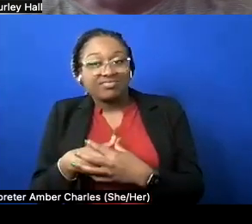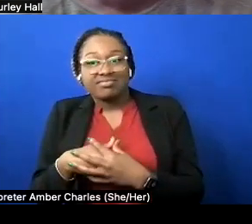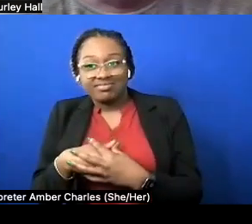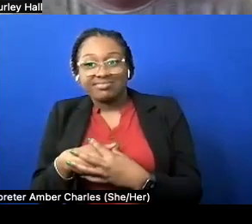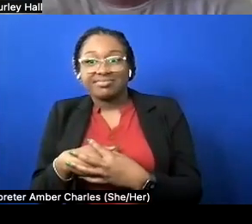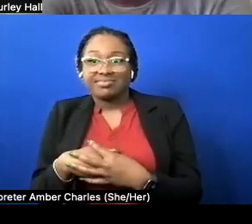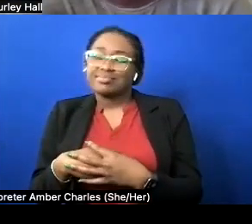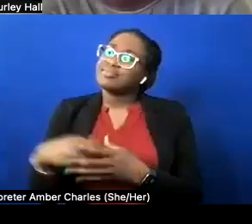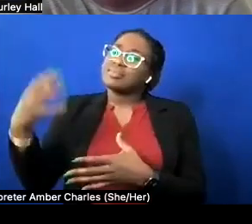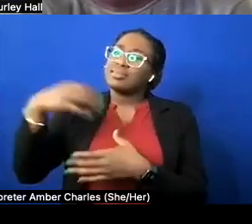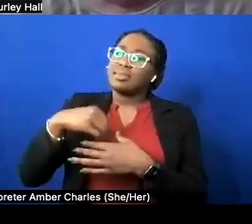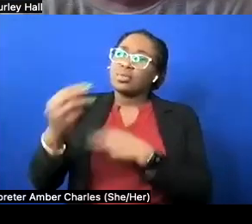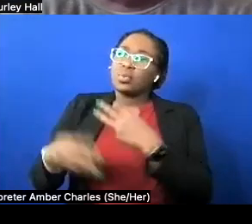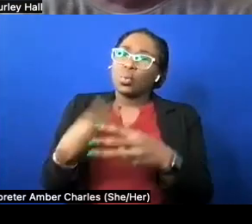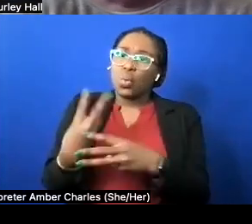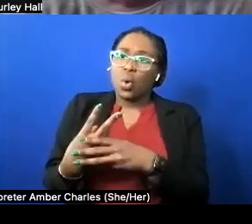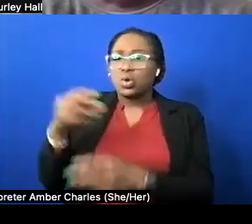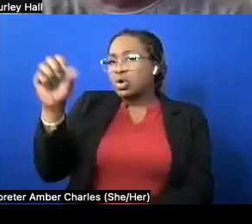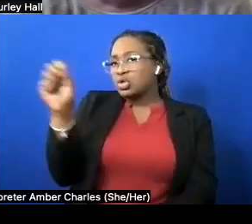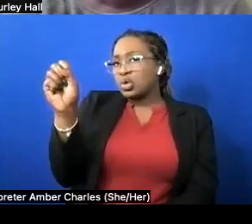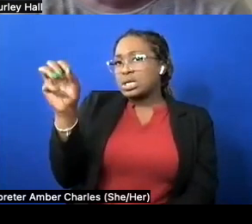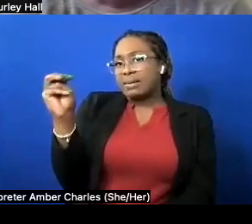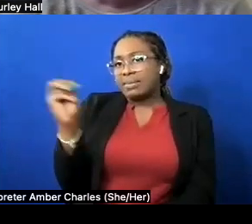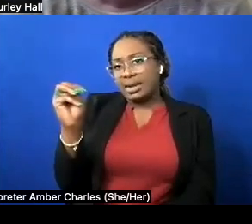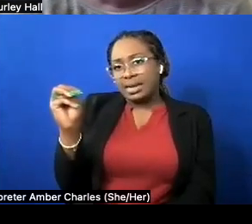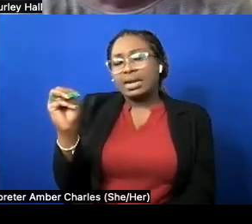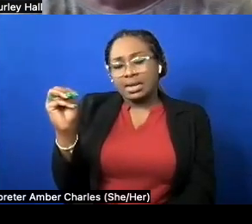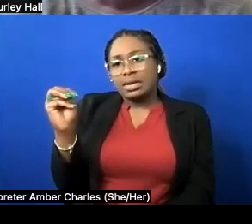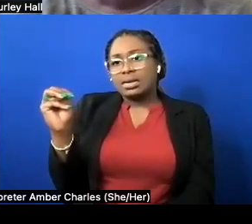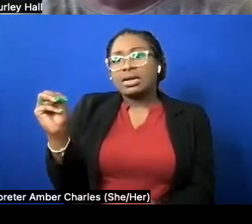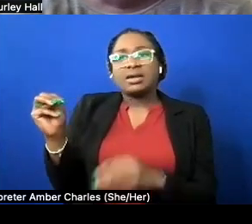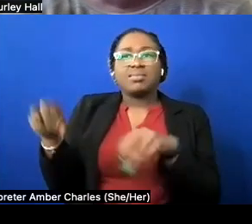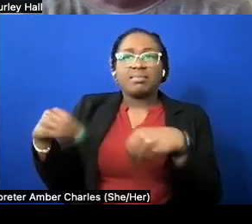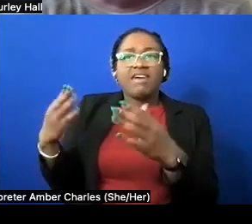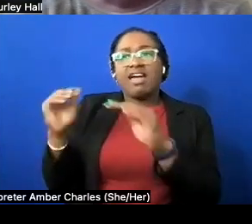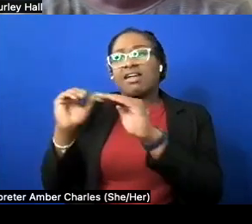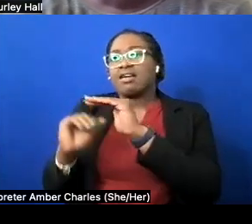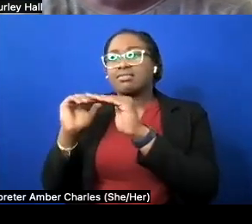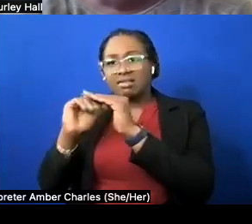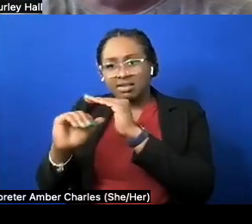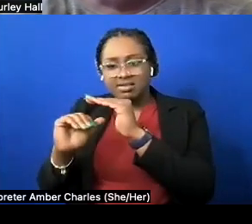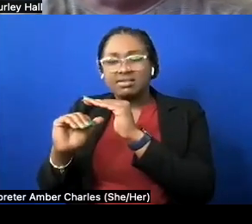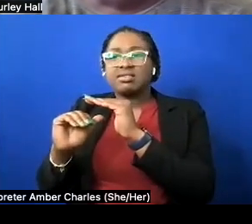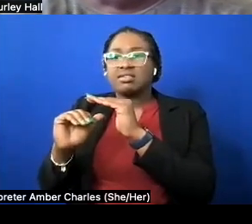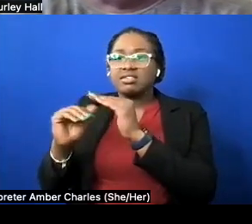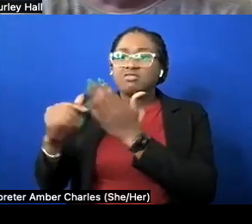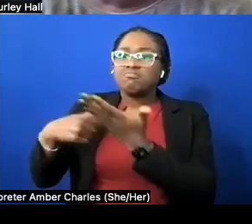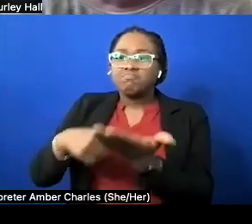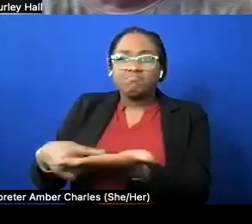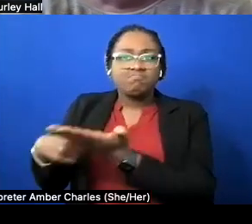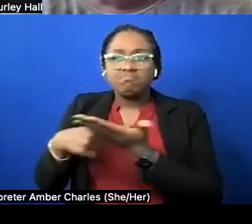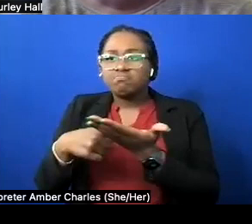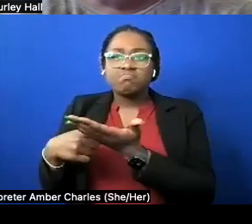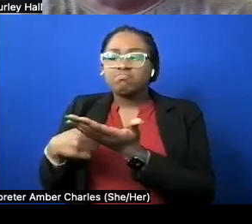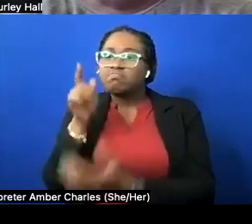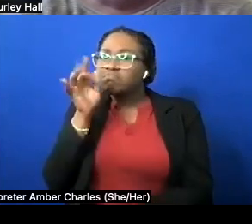In a world where social media gives us access to talk about and speak